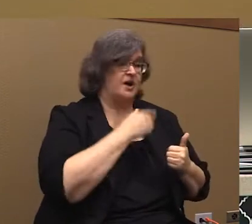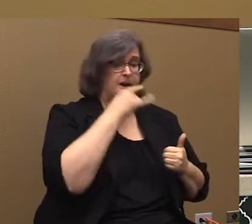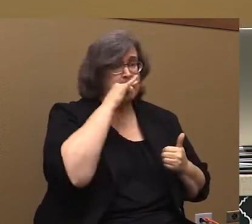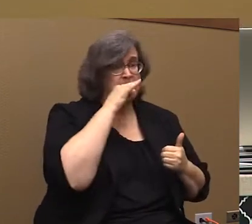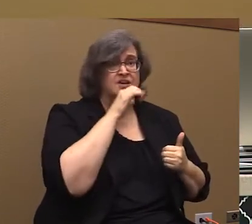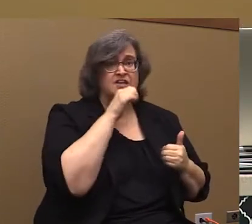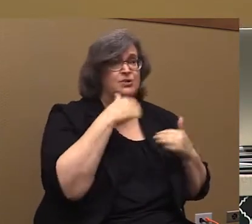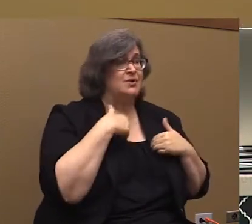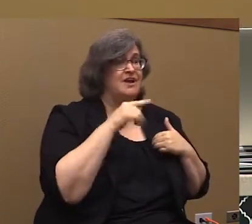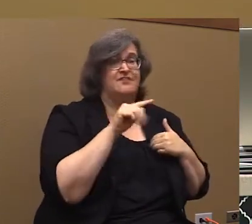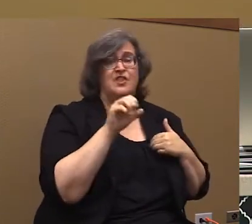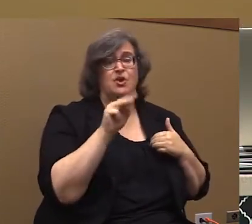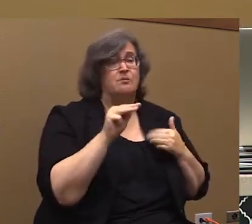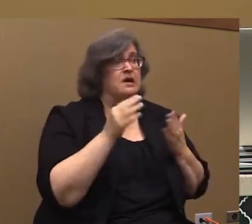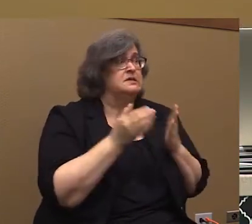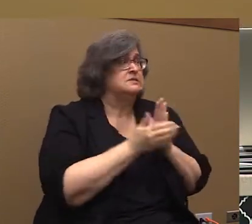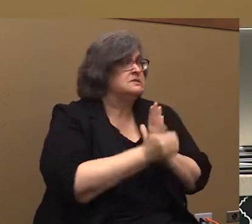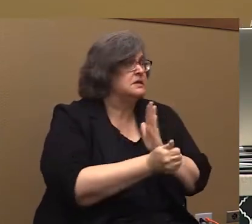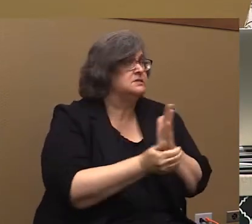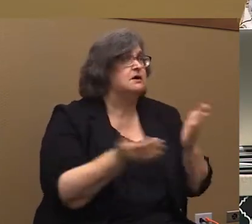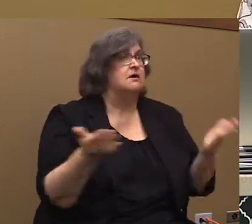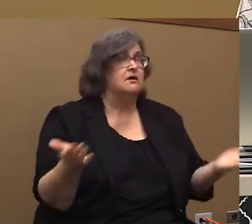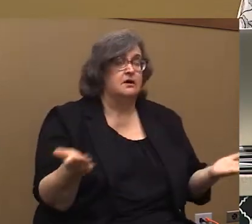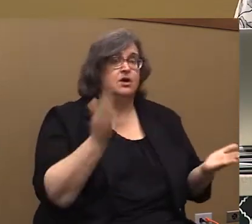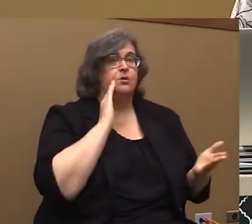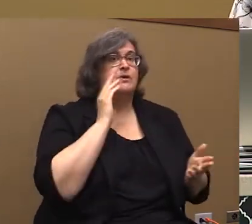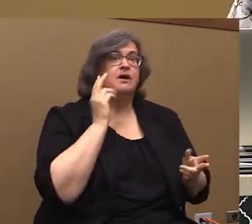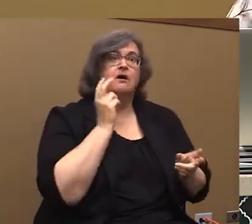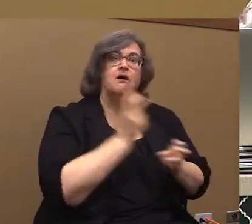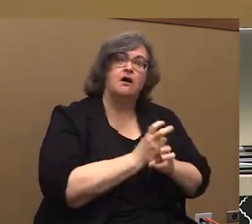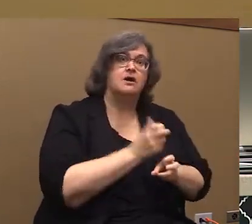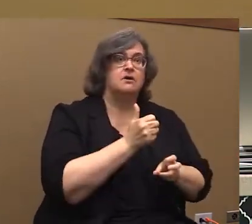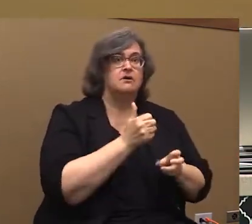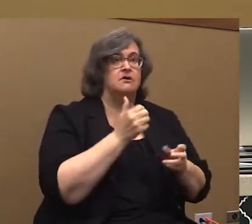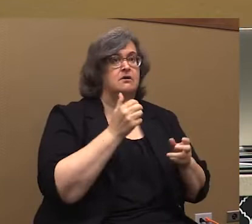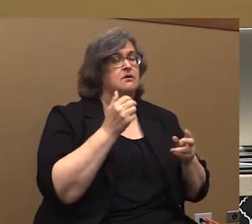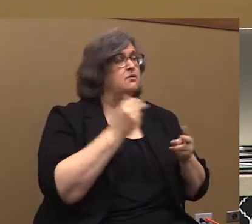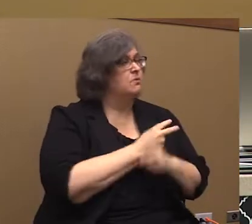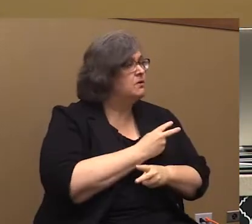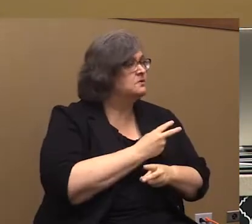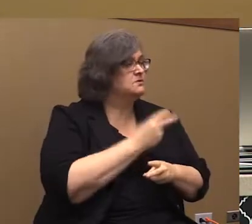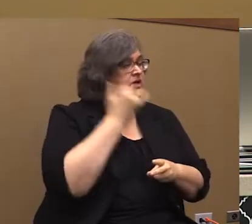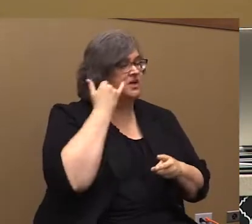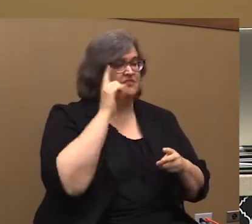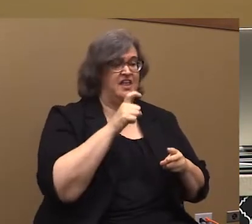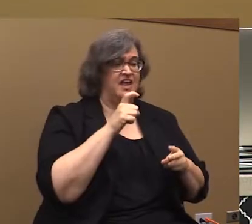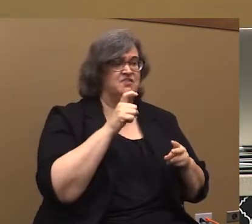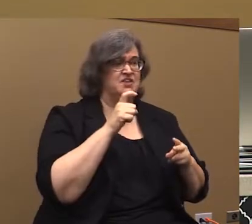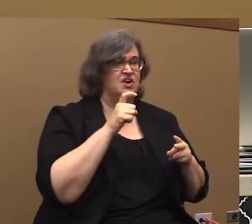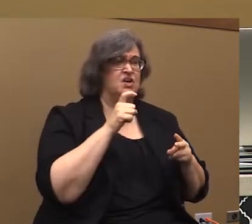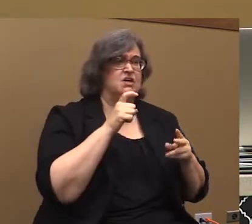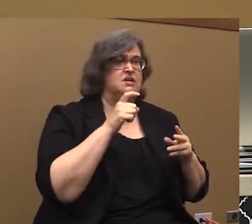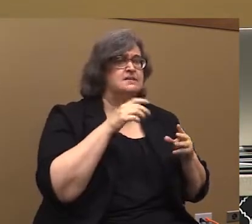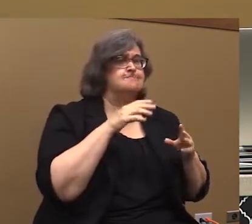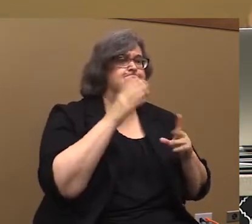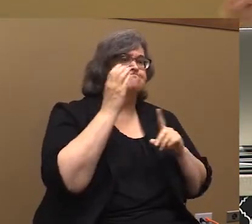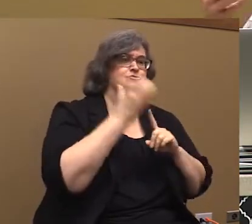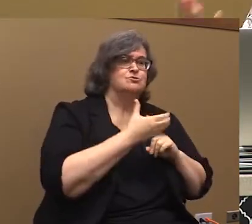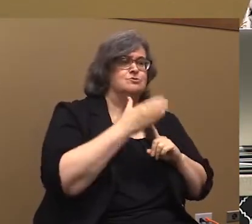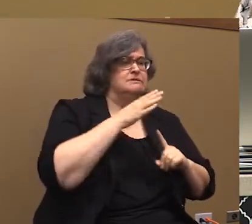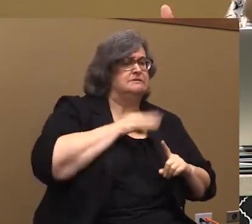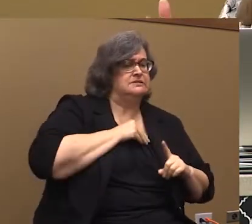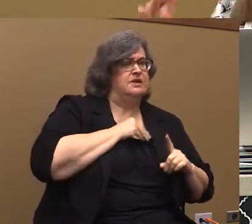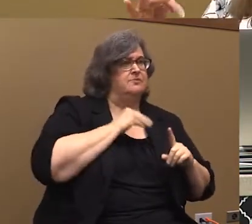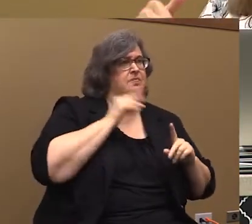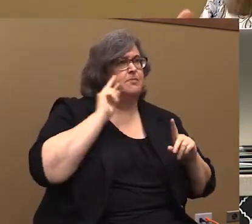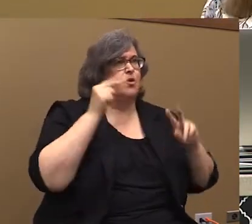So sometimes reading is an area of challenge for our kids, and if they don't yet have the theory of mind stuff, it's going to